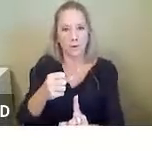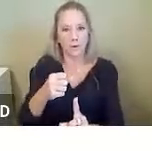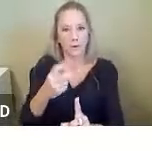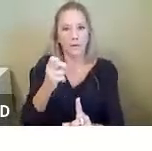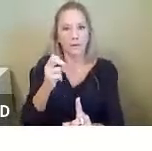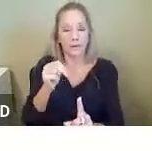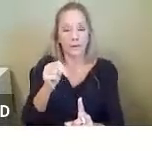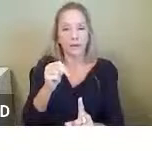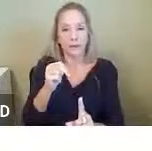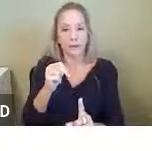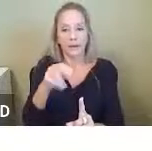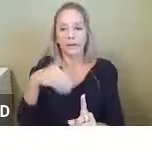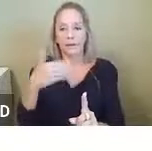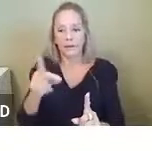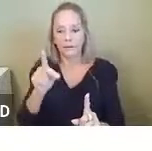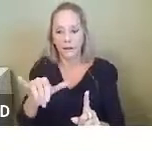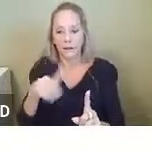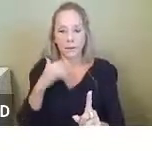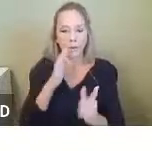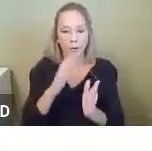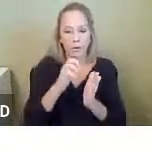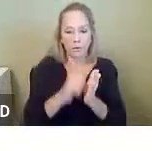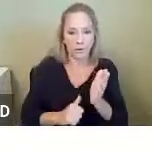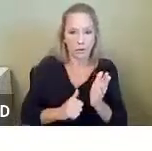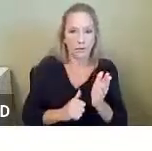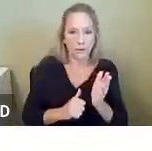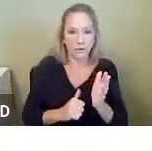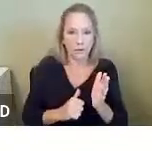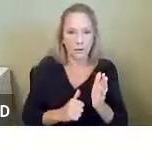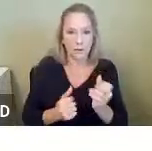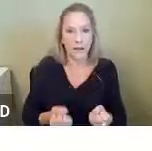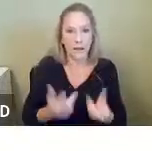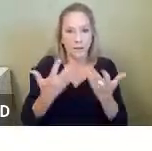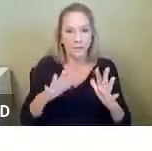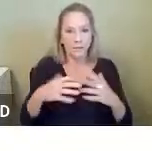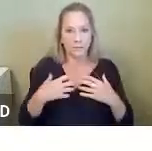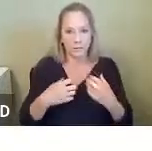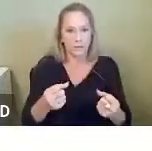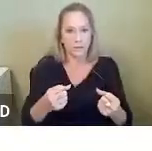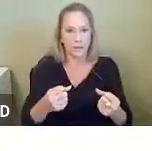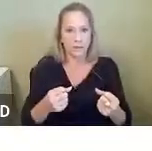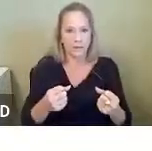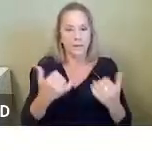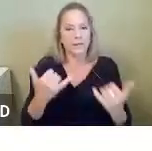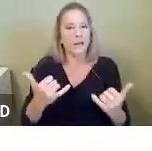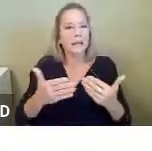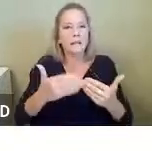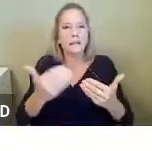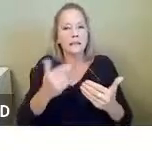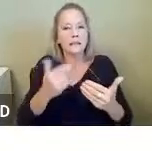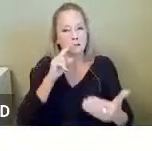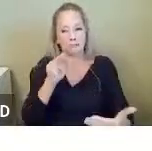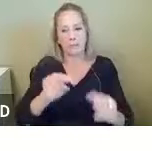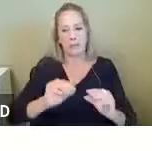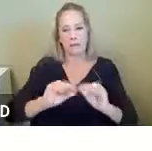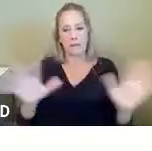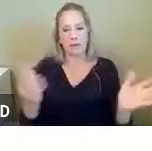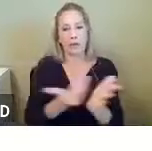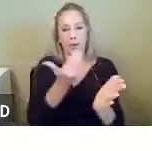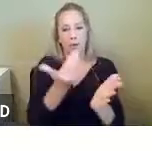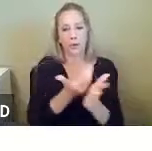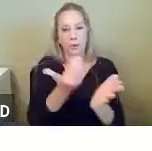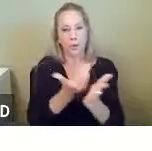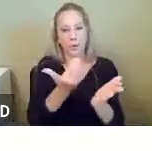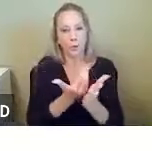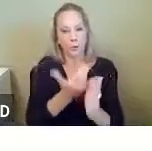day subtract out the recoveries. Now we're making it easier for you to see the number of new cases. So you